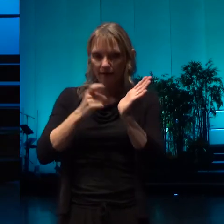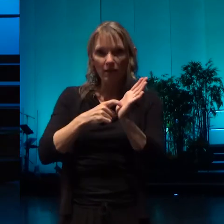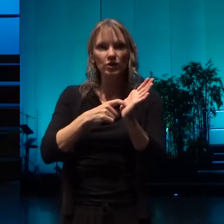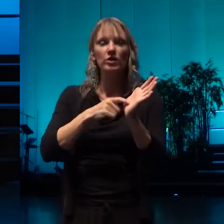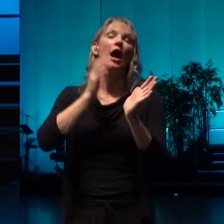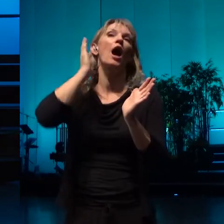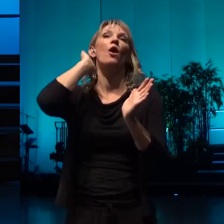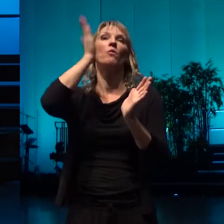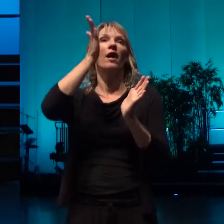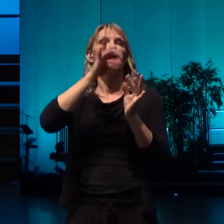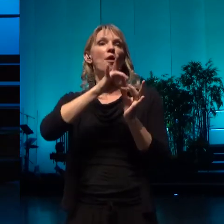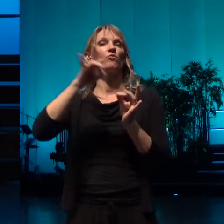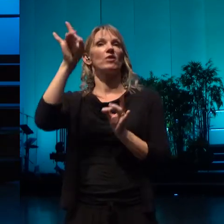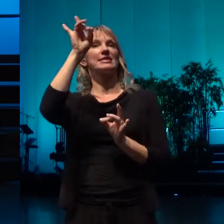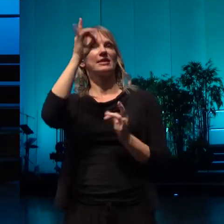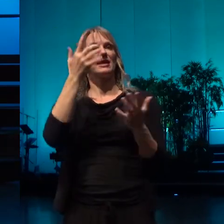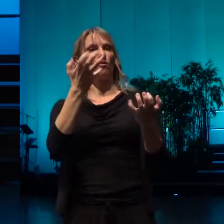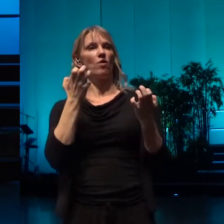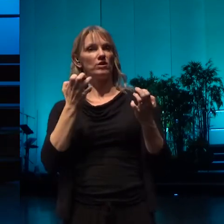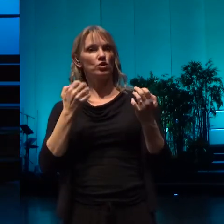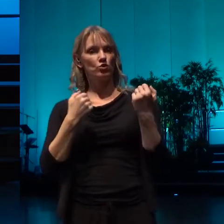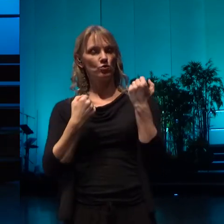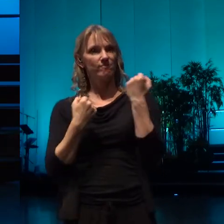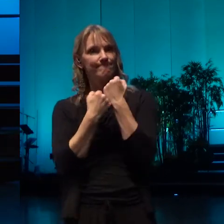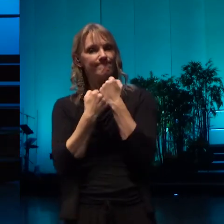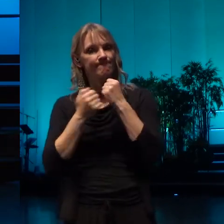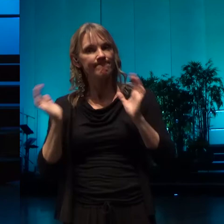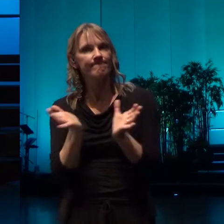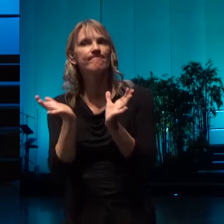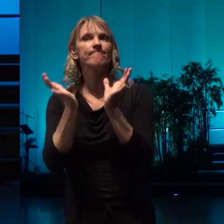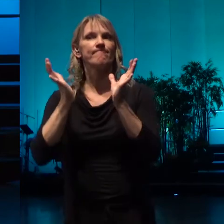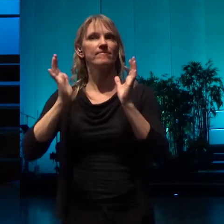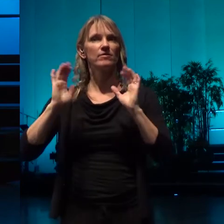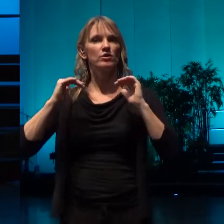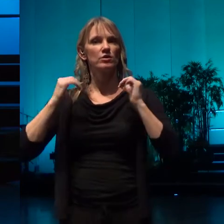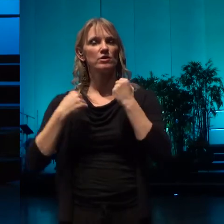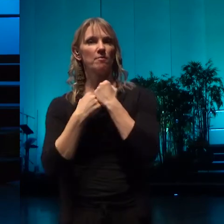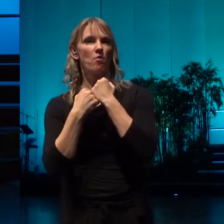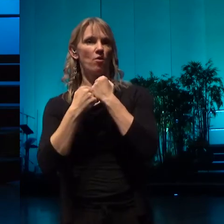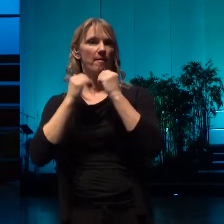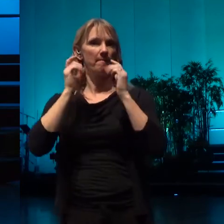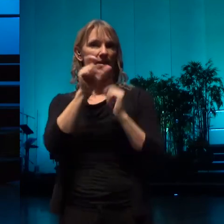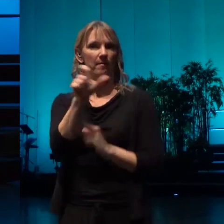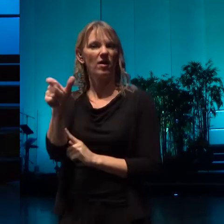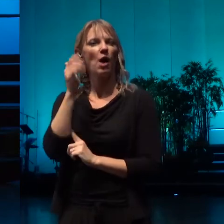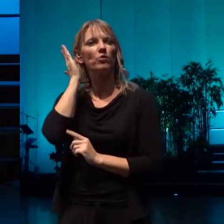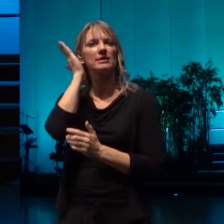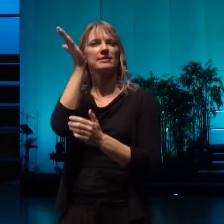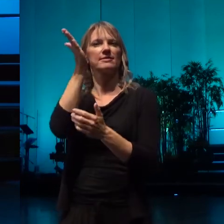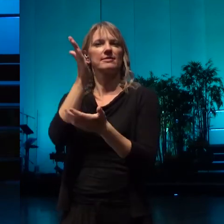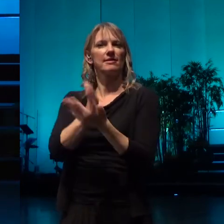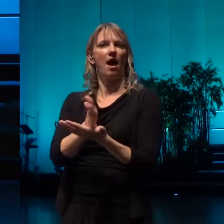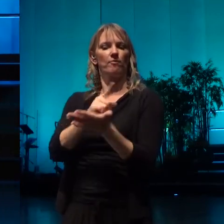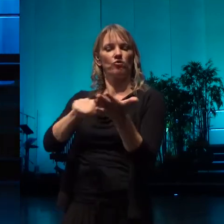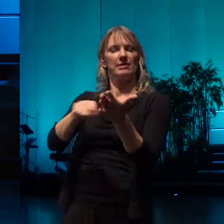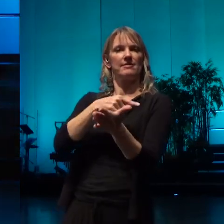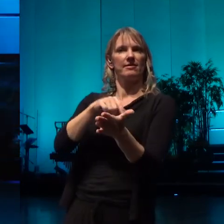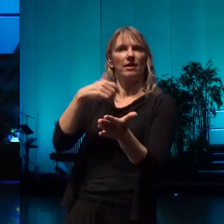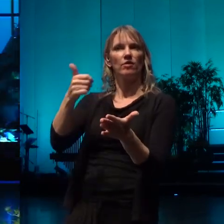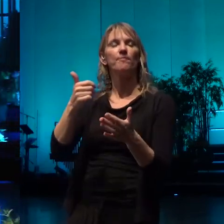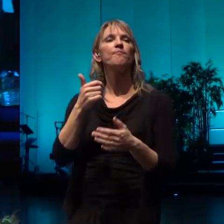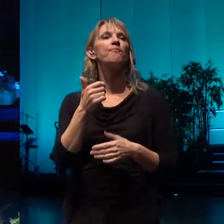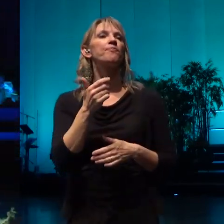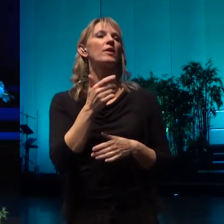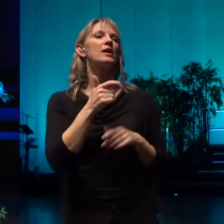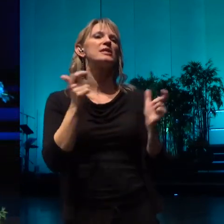a presence that's seeking to lift people up, and I'm going to stop tearing down. You know, in some of our small groups or in the